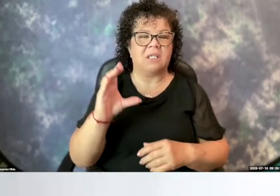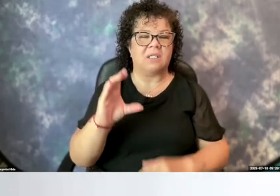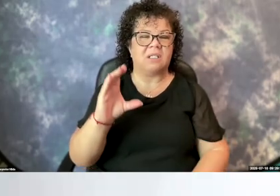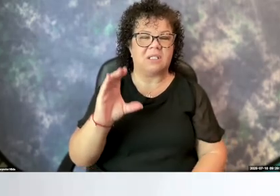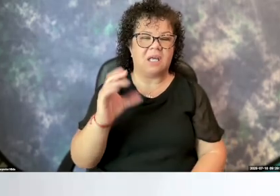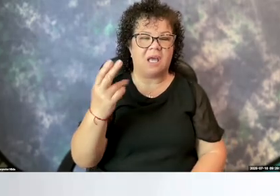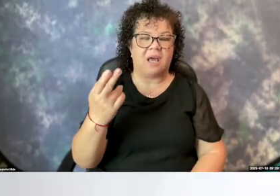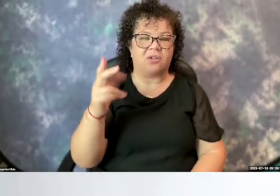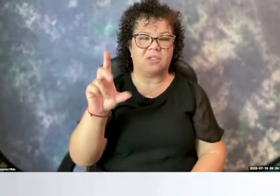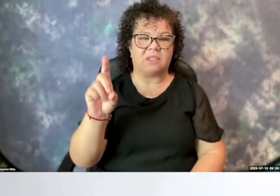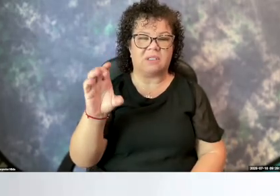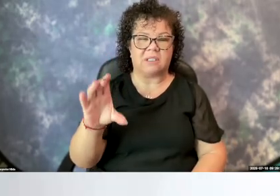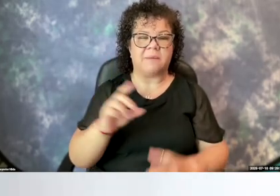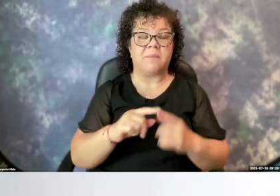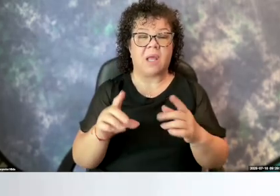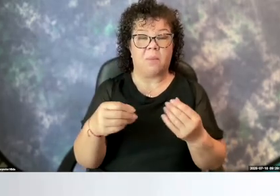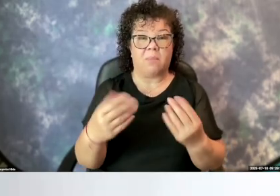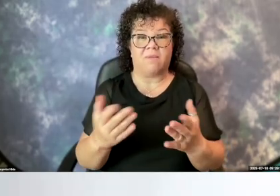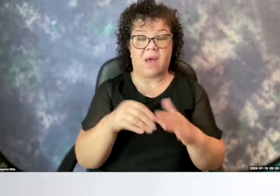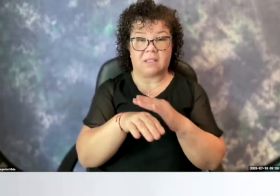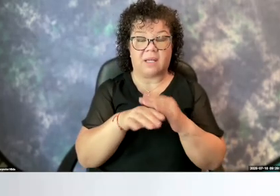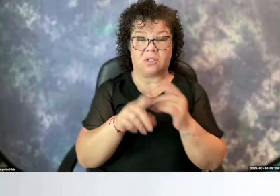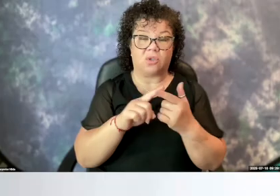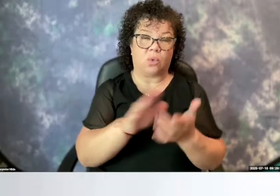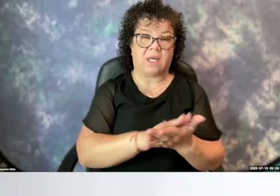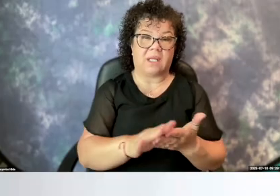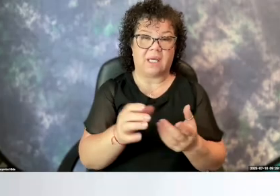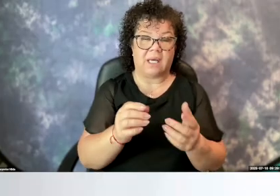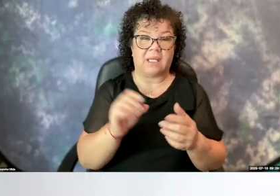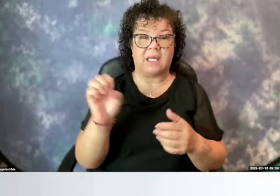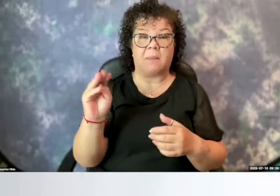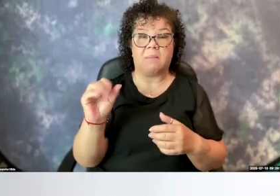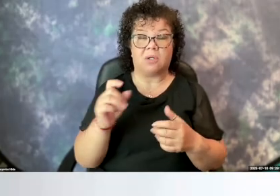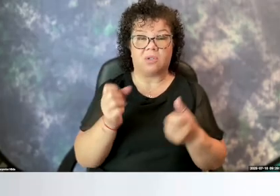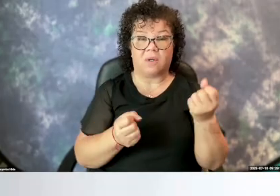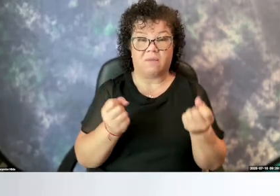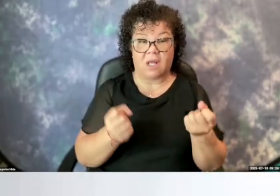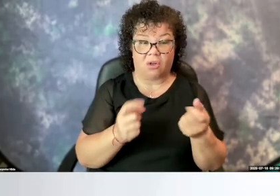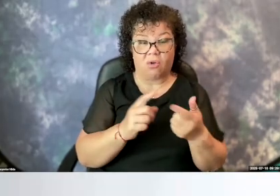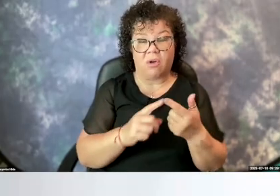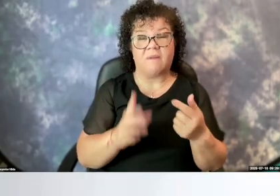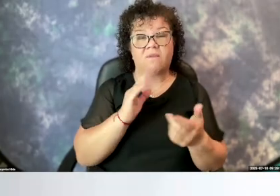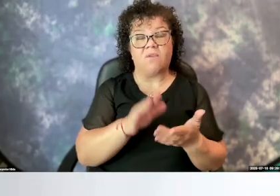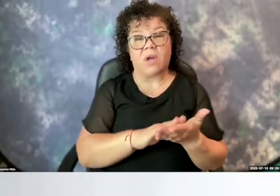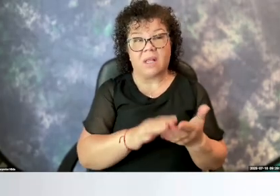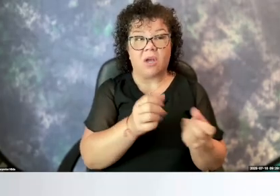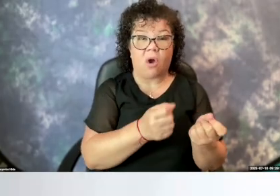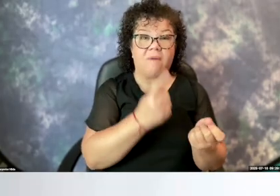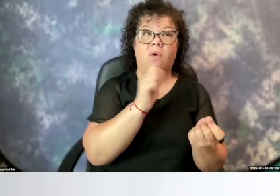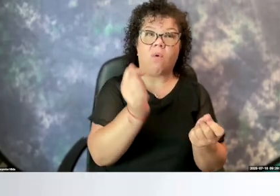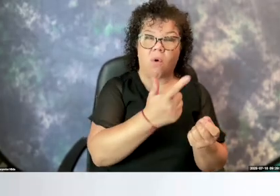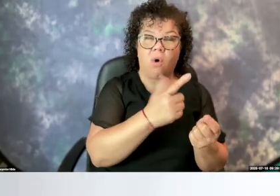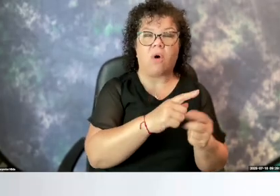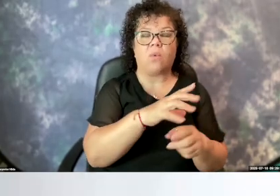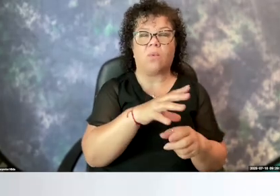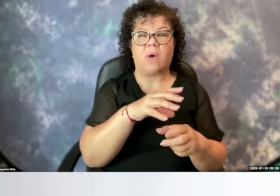Community Housing Development Corporation, otherwise known as CHDC, and provides access to clean and zero-emission vehicles through